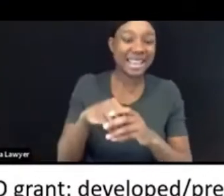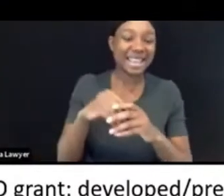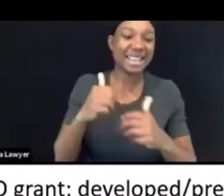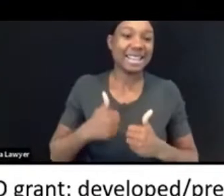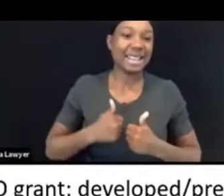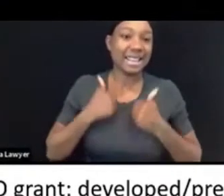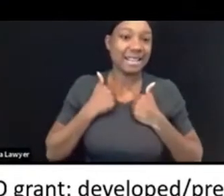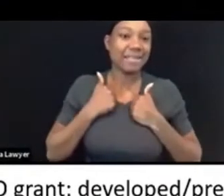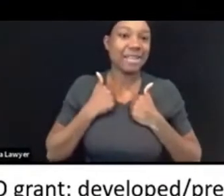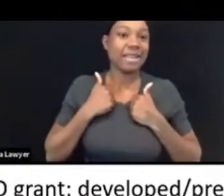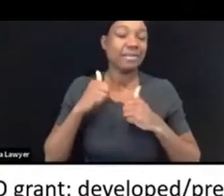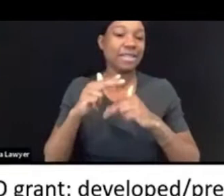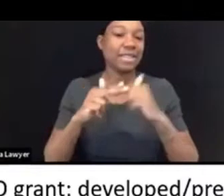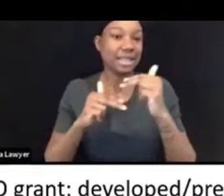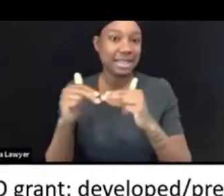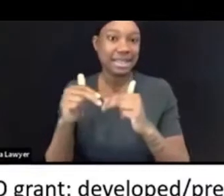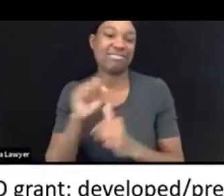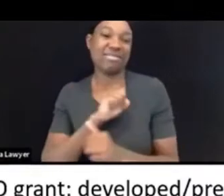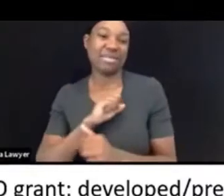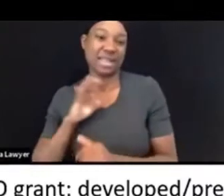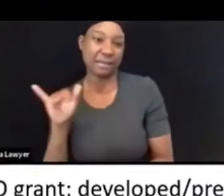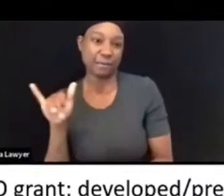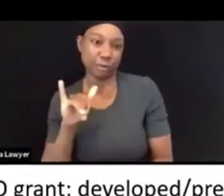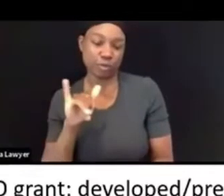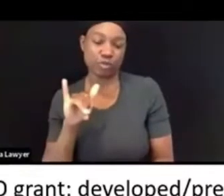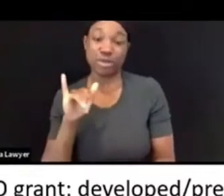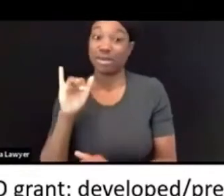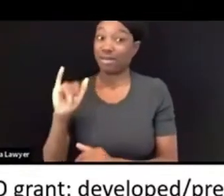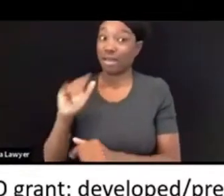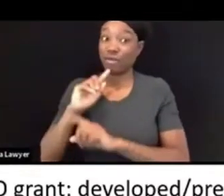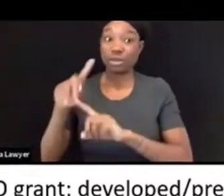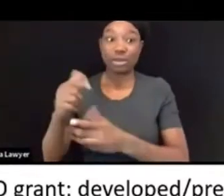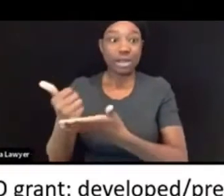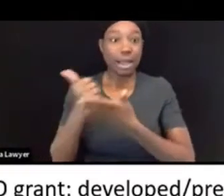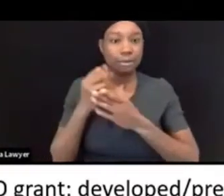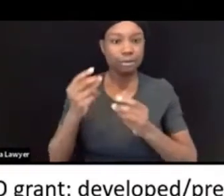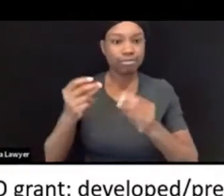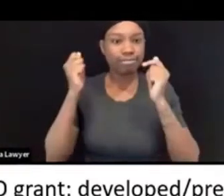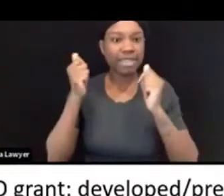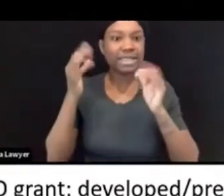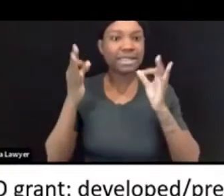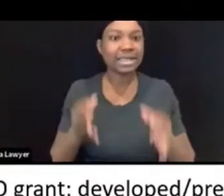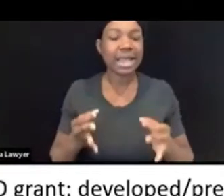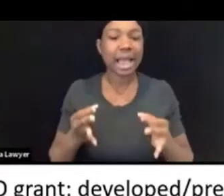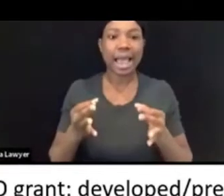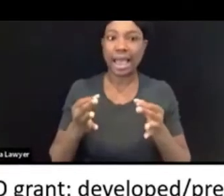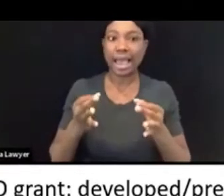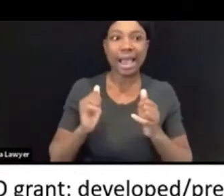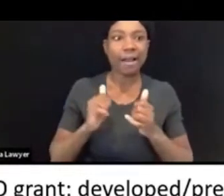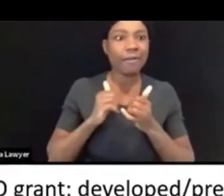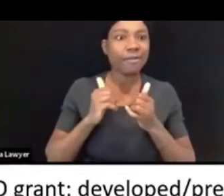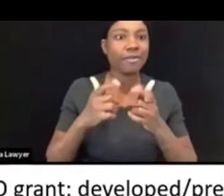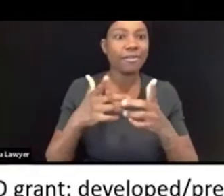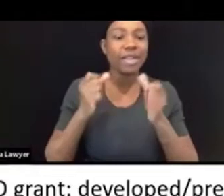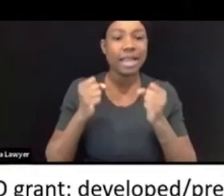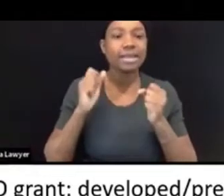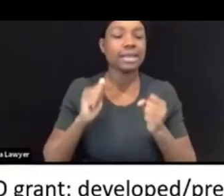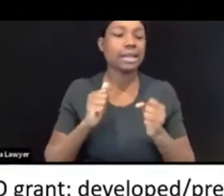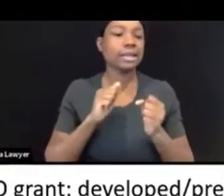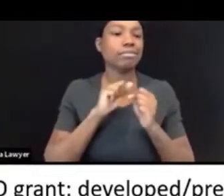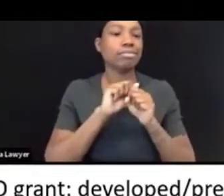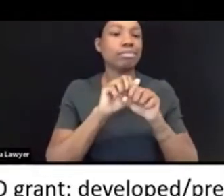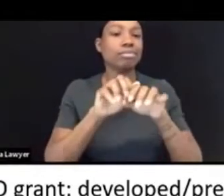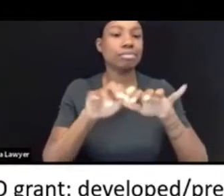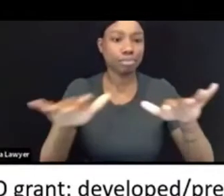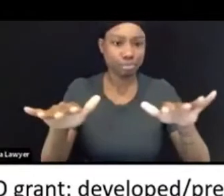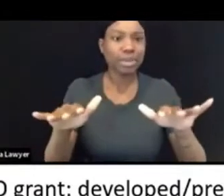immediately implement proper isolation and quarantine operations. It made a major difference in our response. Under the fourth